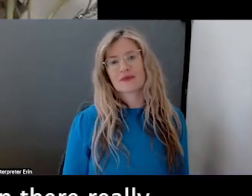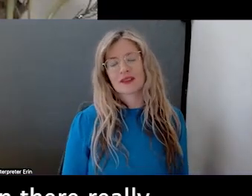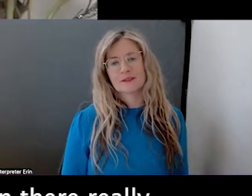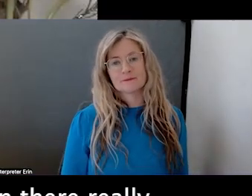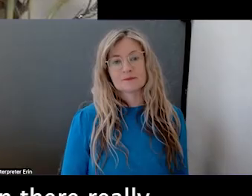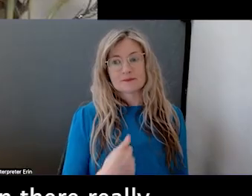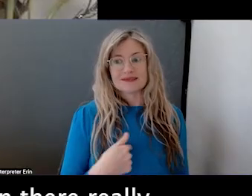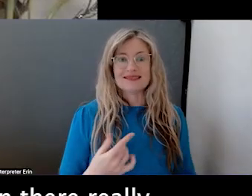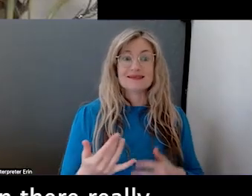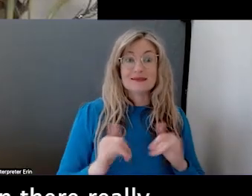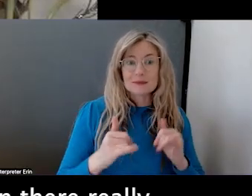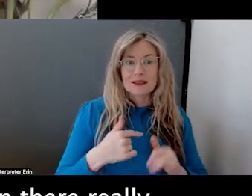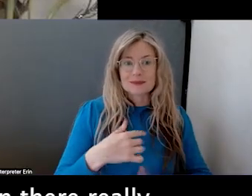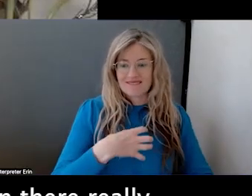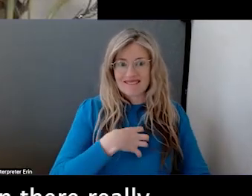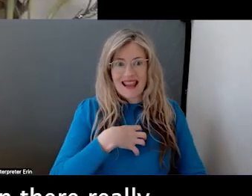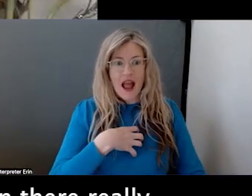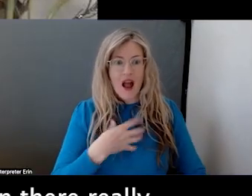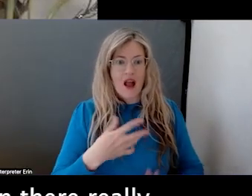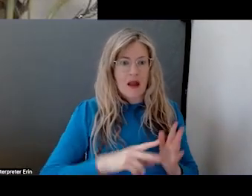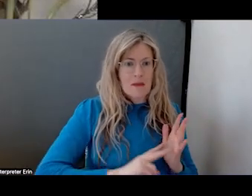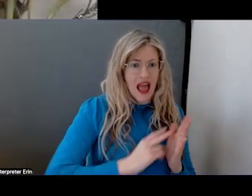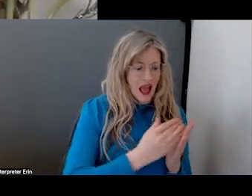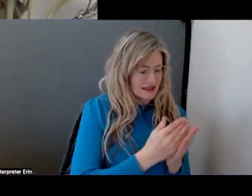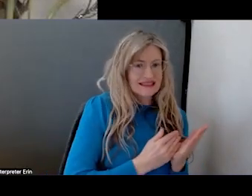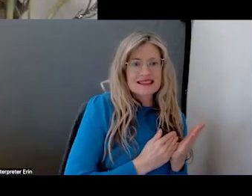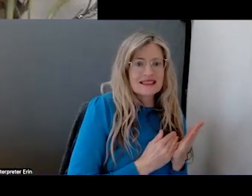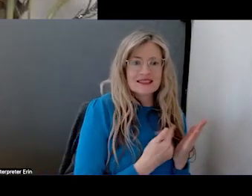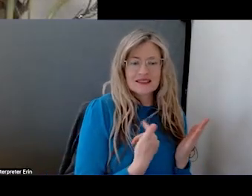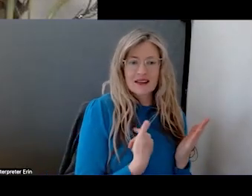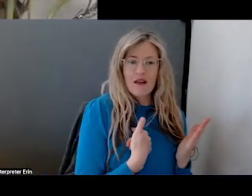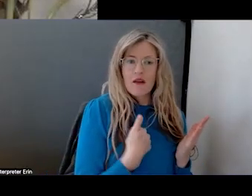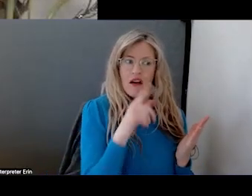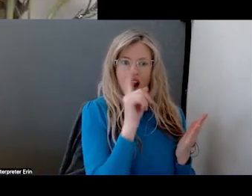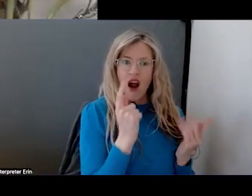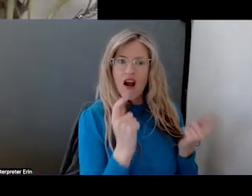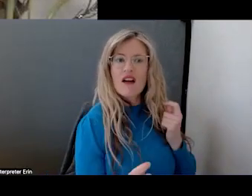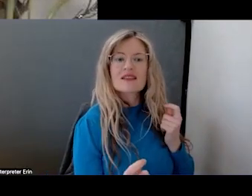like not having enough flexibility in there really in sessions when I'm doing workshops with people. And